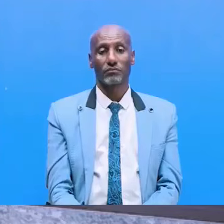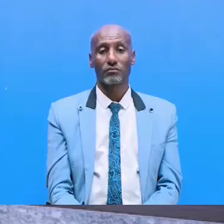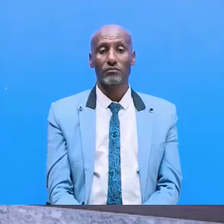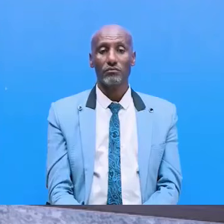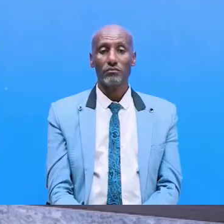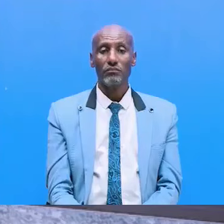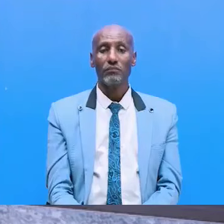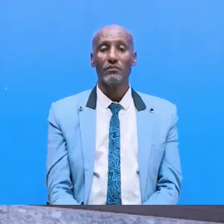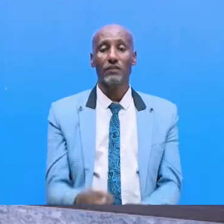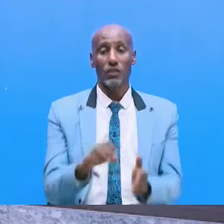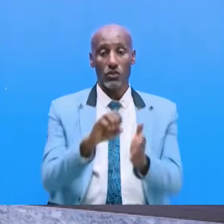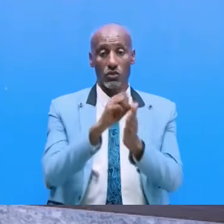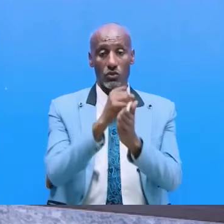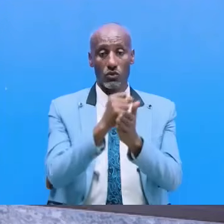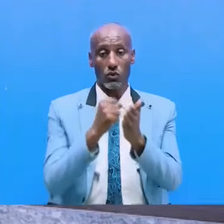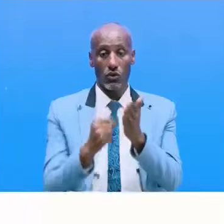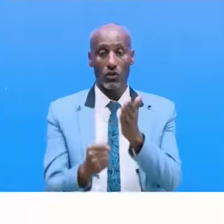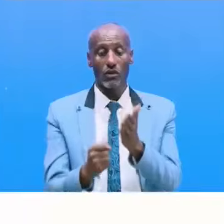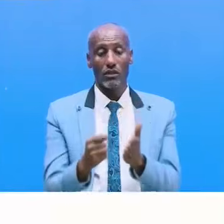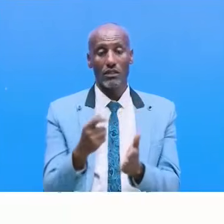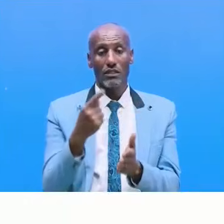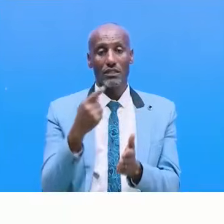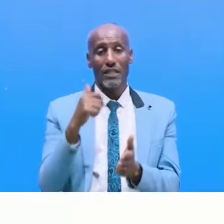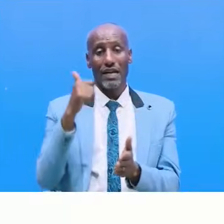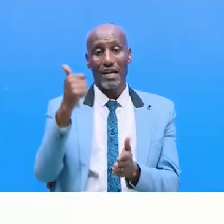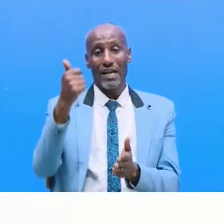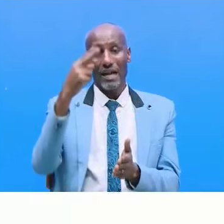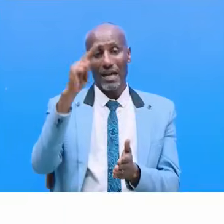U. So, easily we can use an.